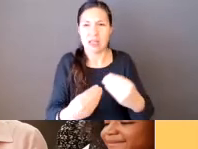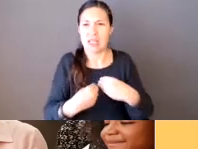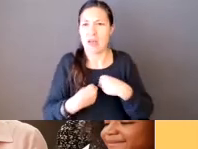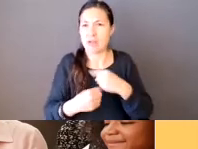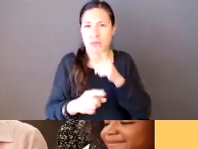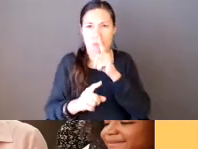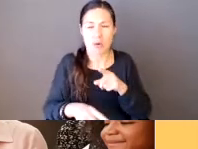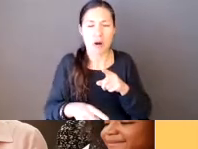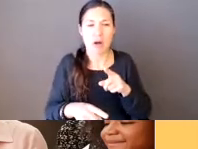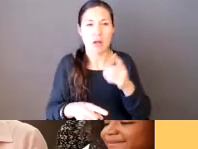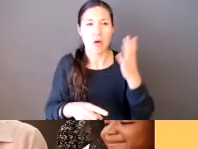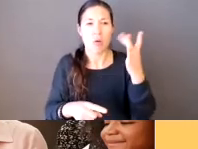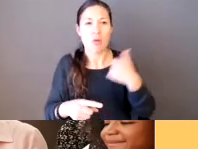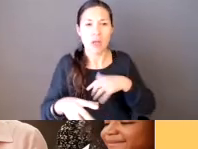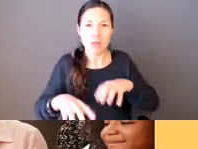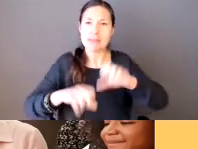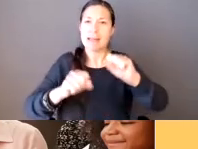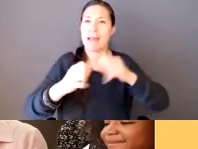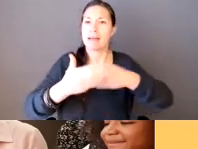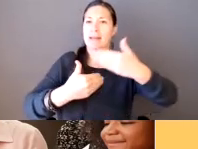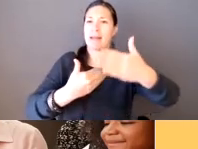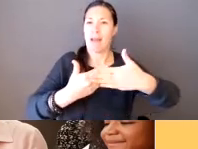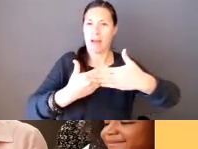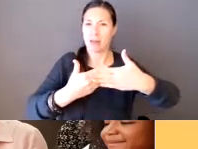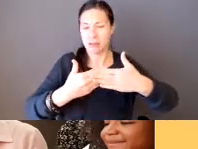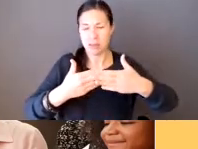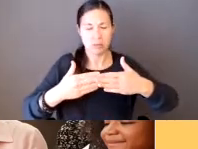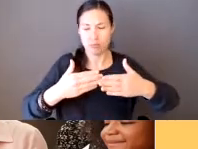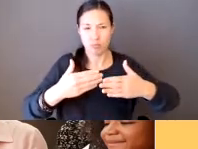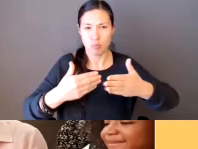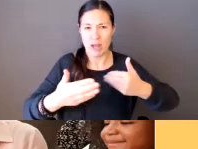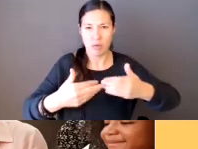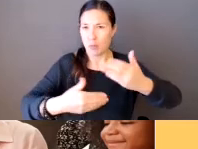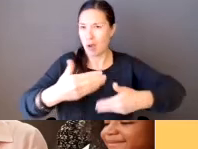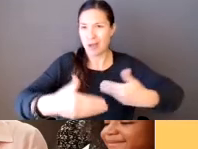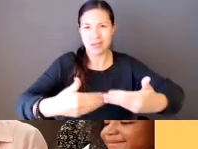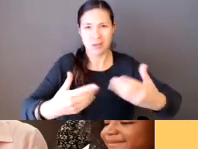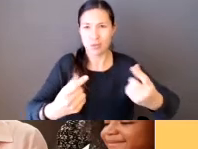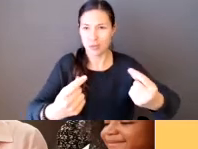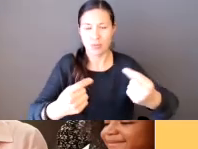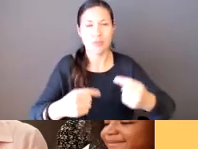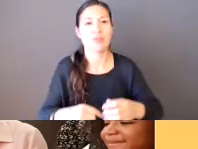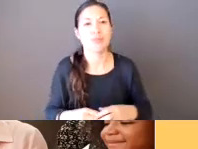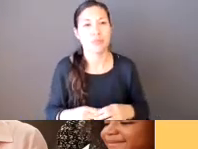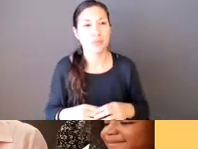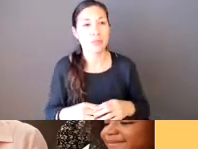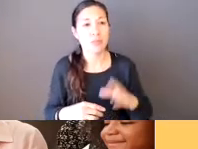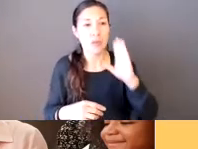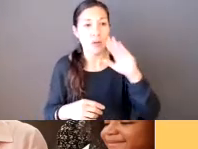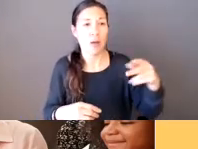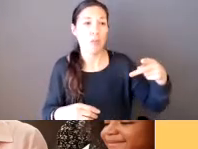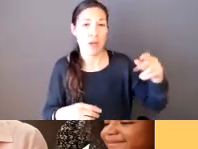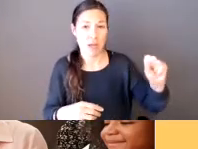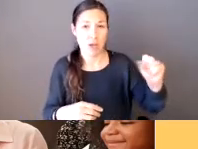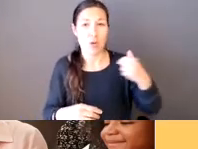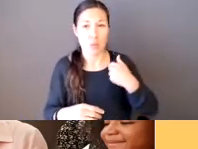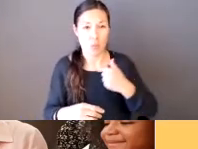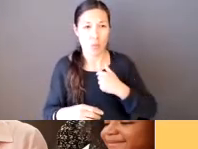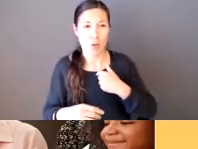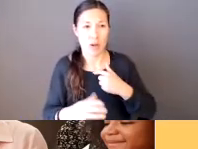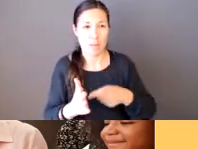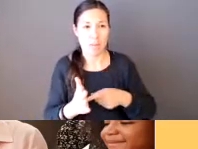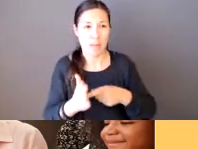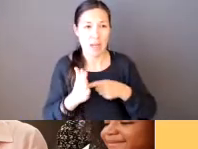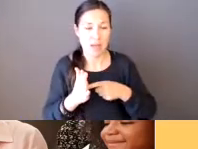that next step. And it also makes that connection for you. Even though protective services is mandated or is required to